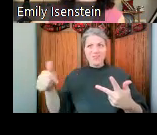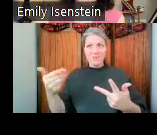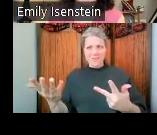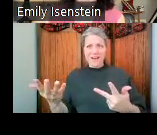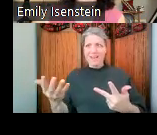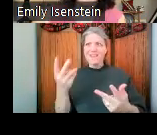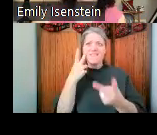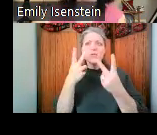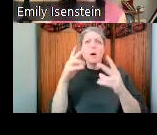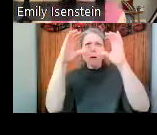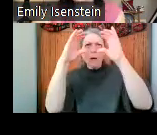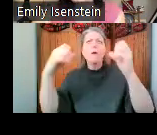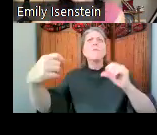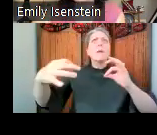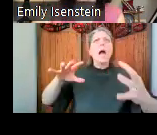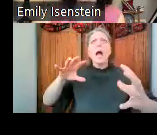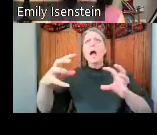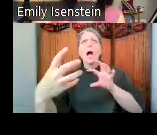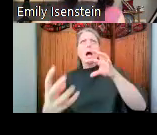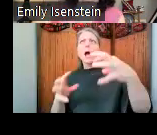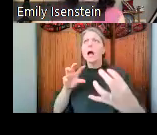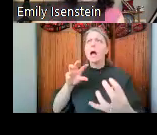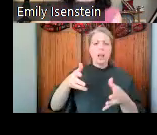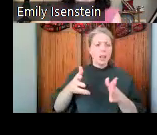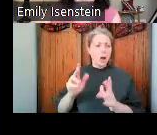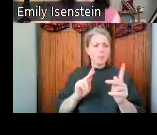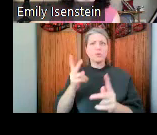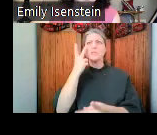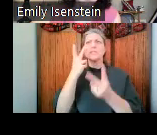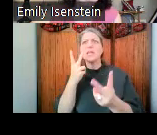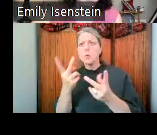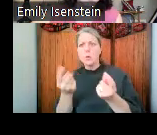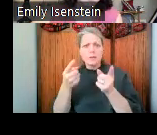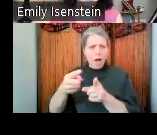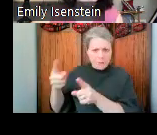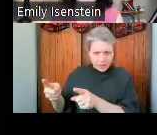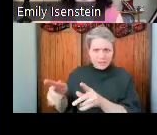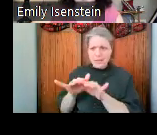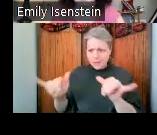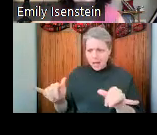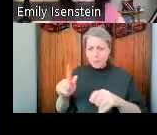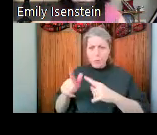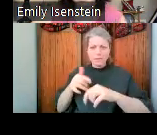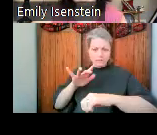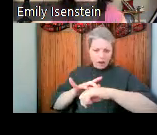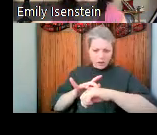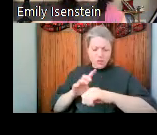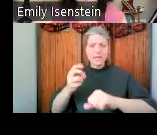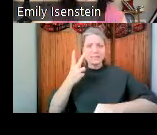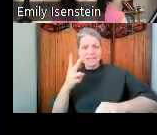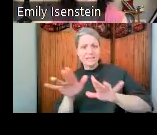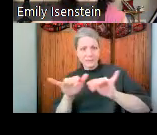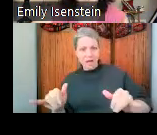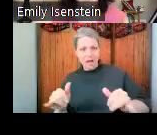that visual feedback that allows people to see when the tactile sensation is going to